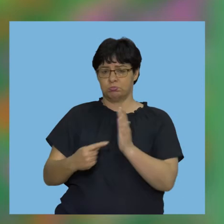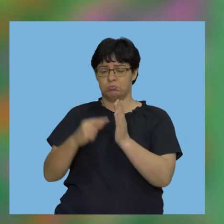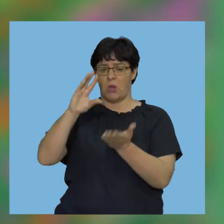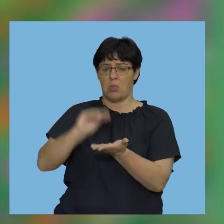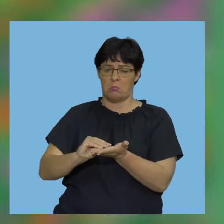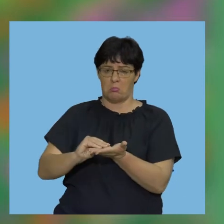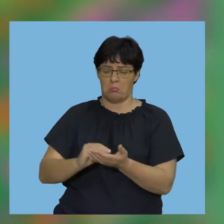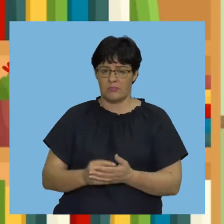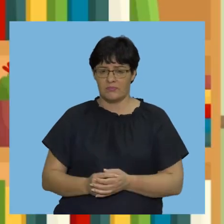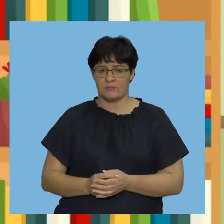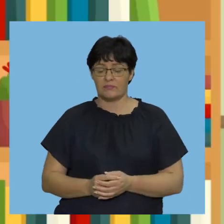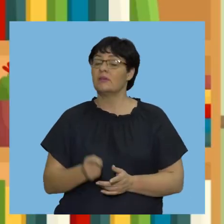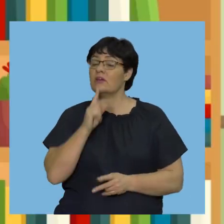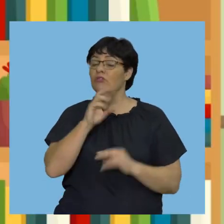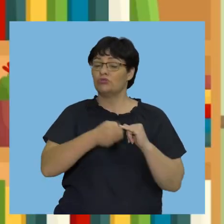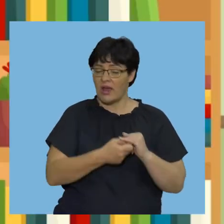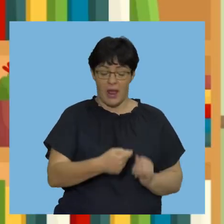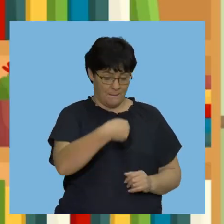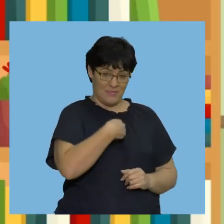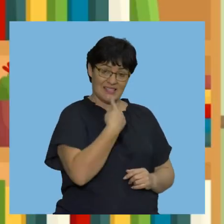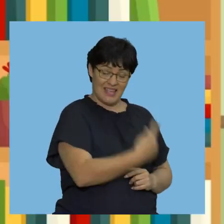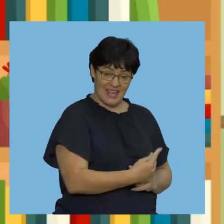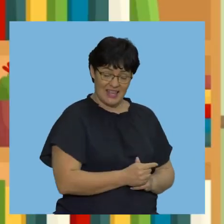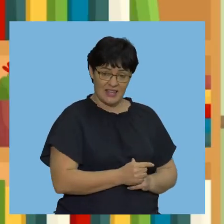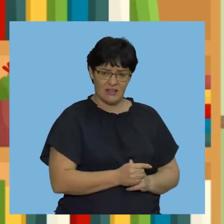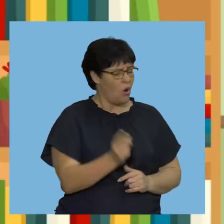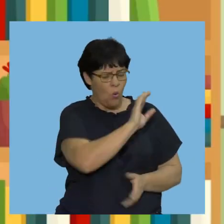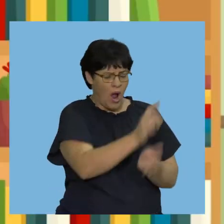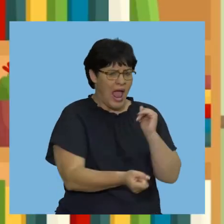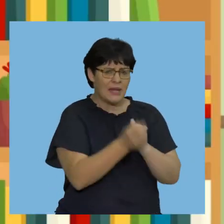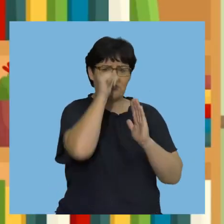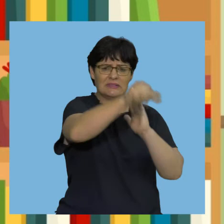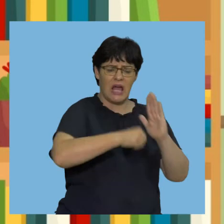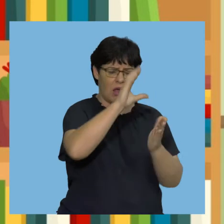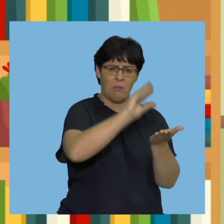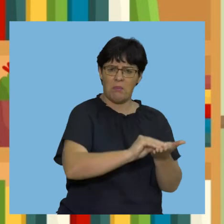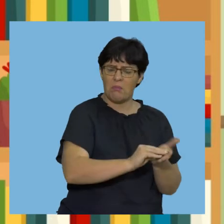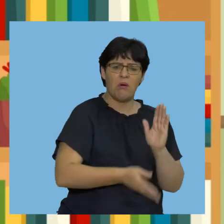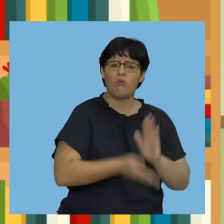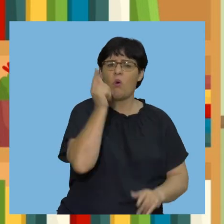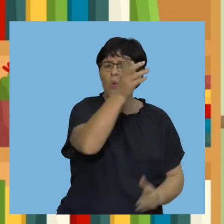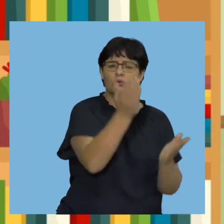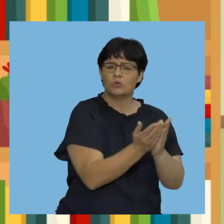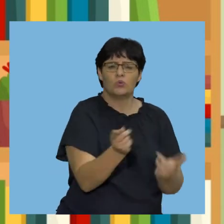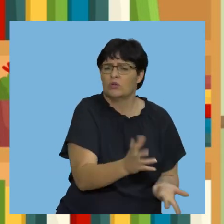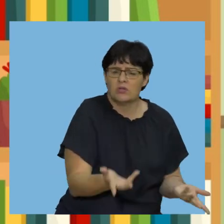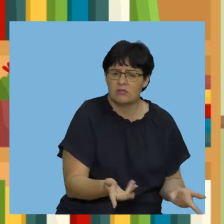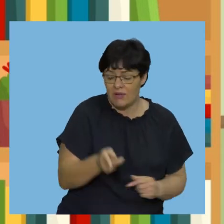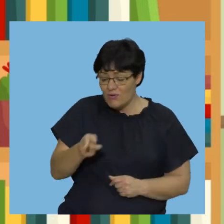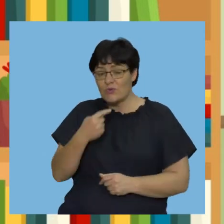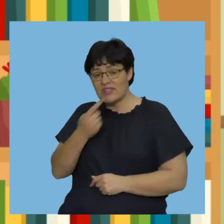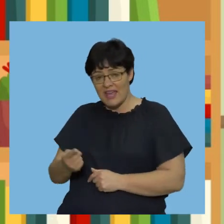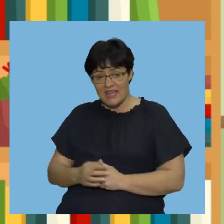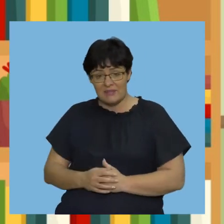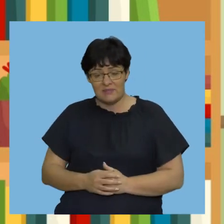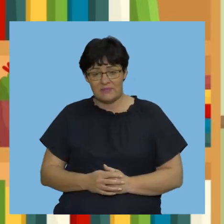puncture. Let's try that. I say, what happened to her tire on the way to school?